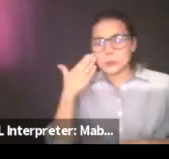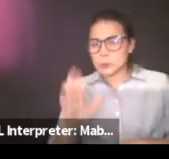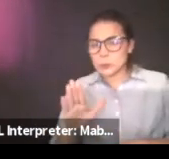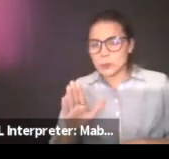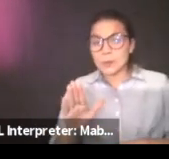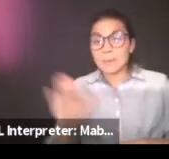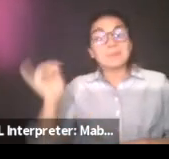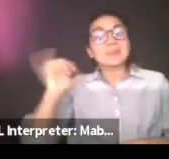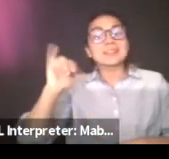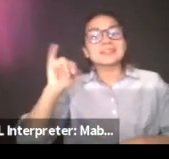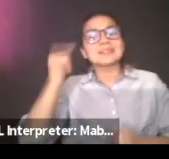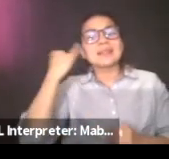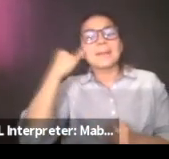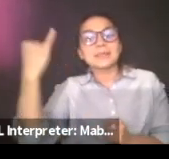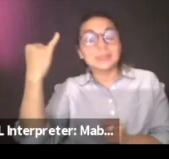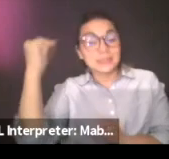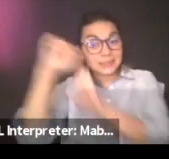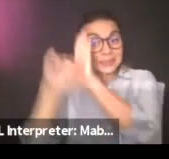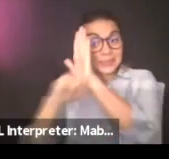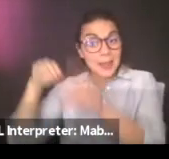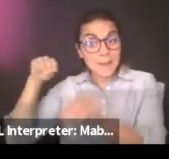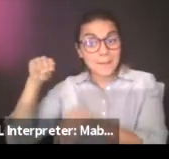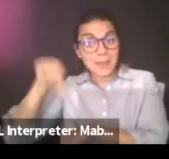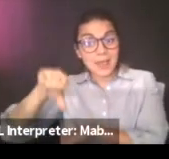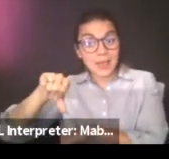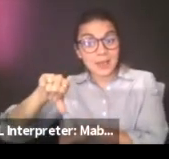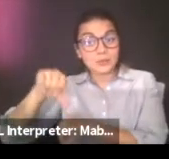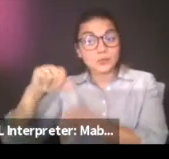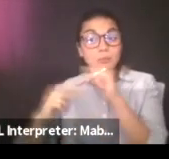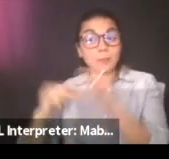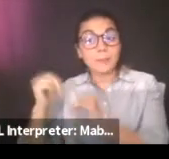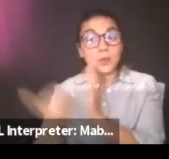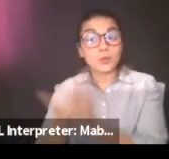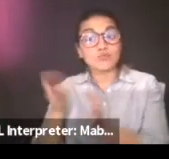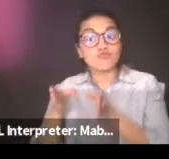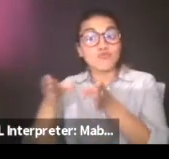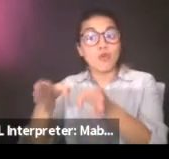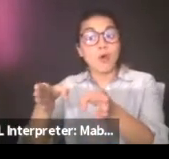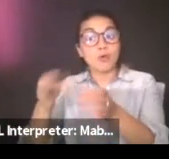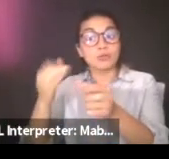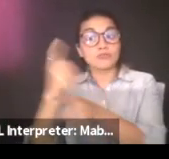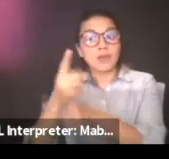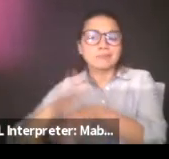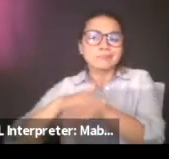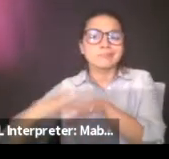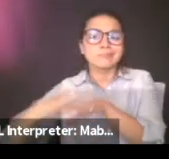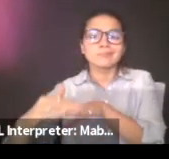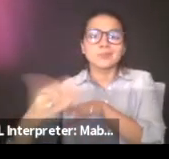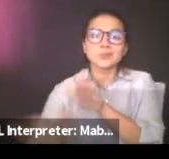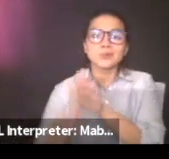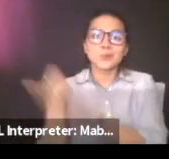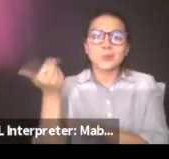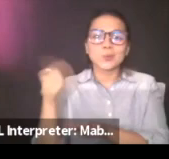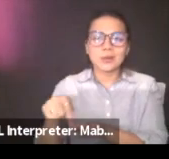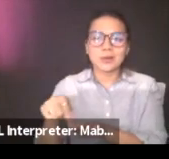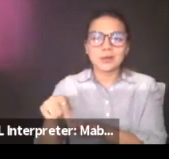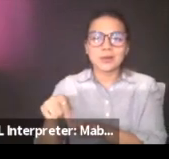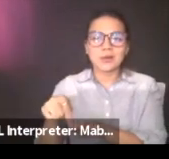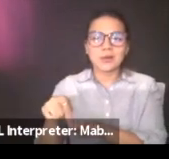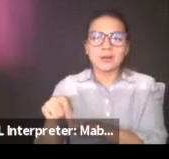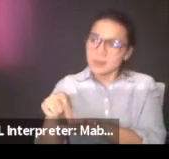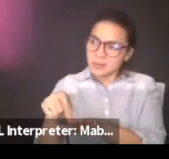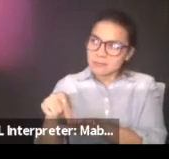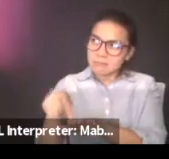be paved, et cetera, our safety is in theory something that should be supported, right? And so can